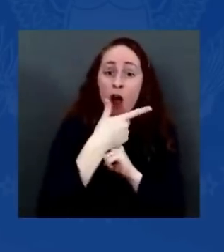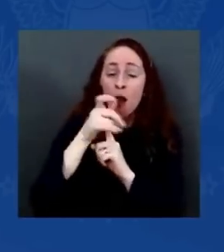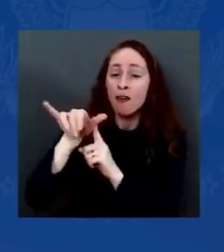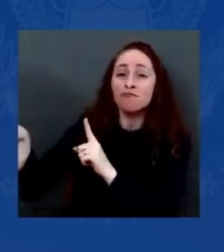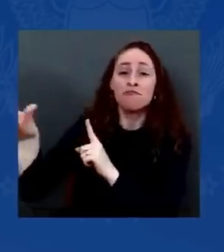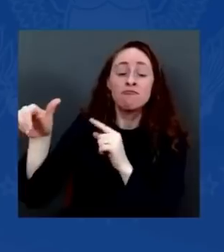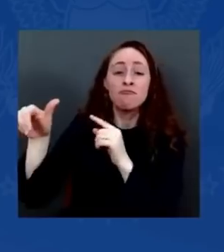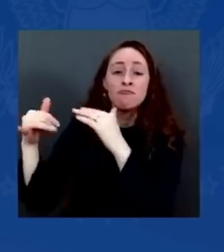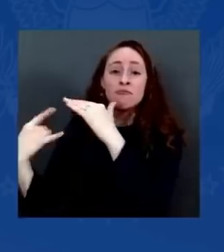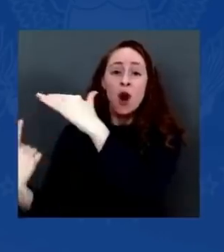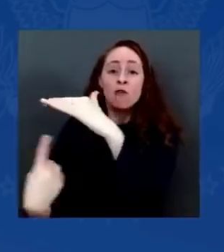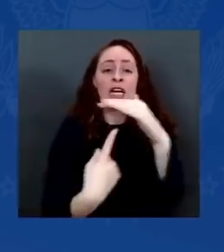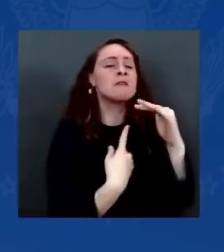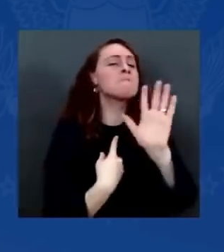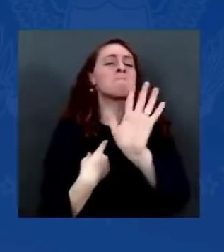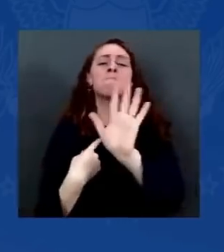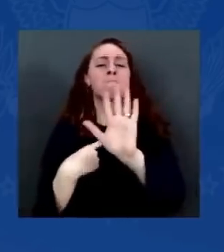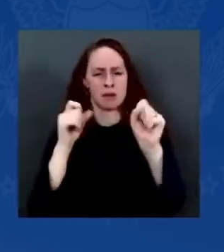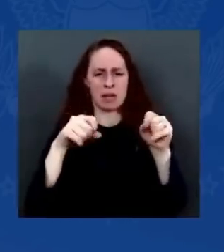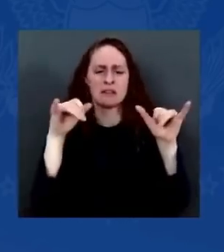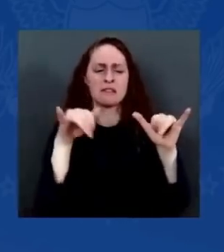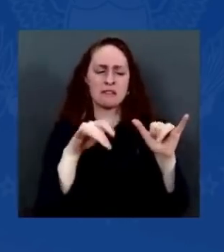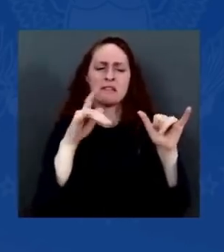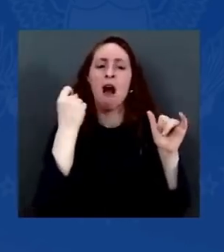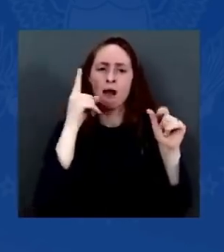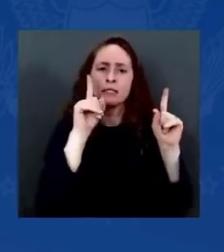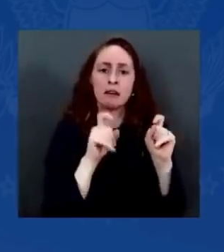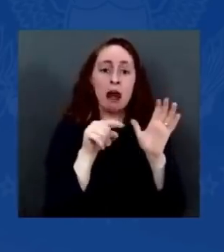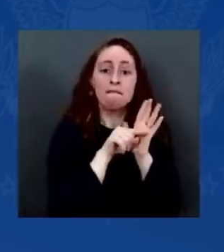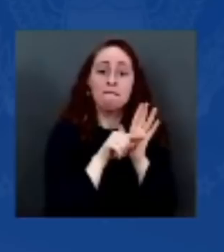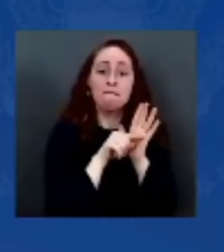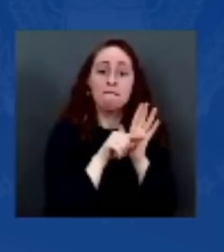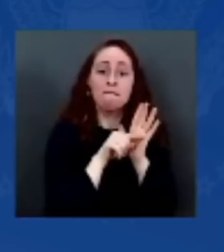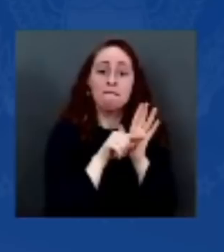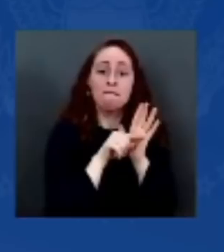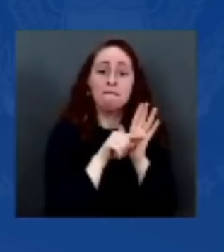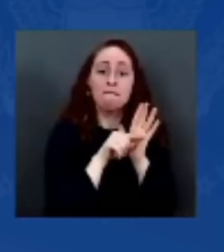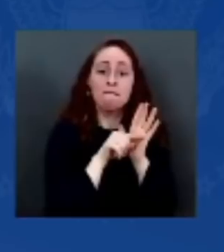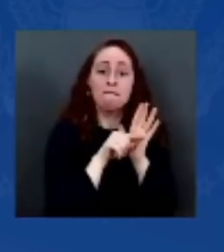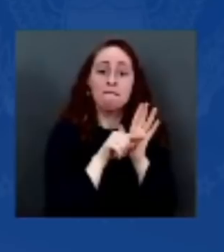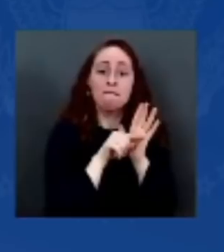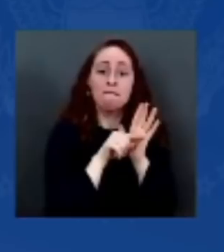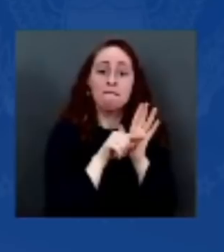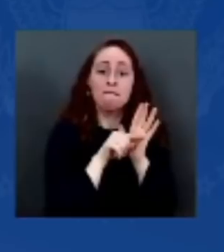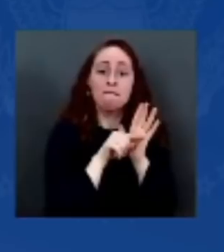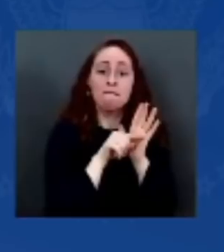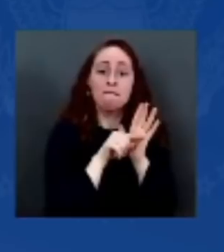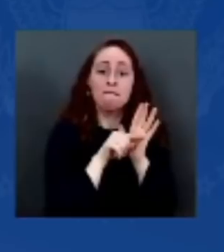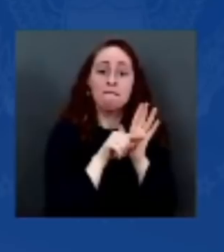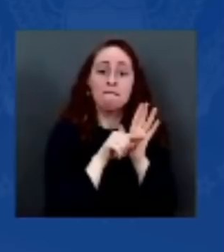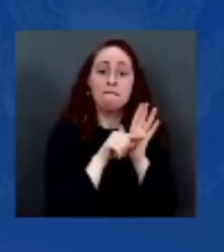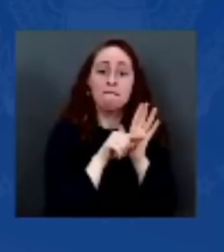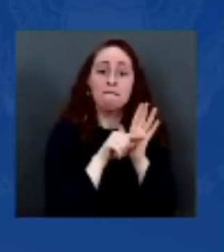schools as they are any place, assuming the appropriate precautions have been taken and they've already been funded. So I would certainly like to see